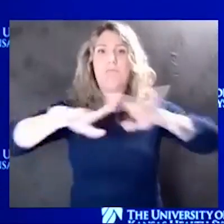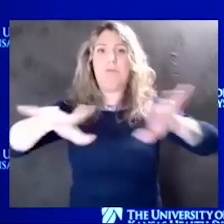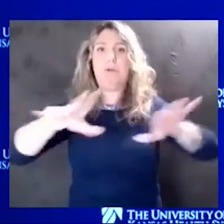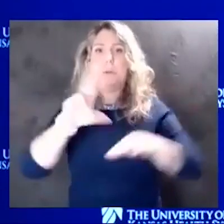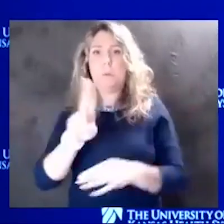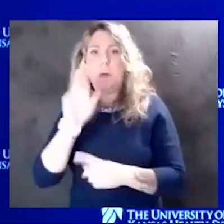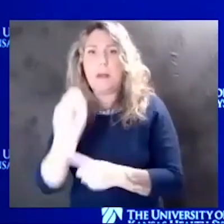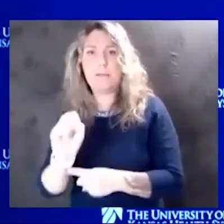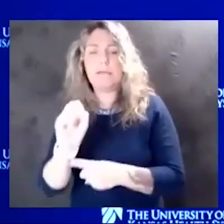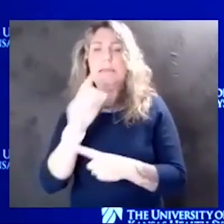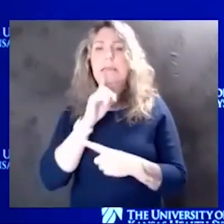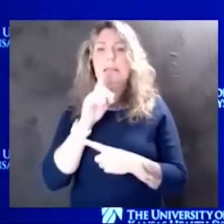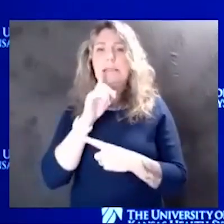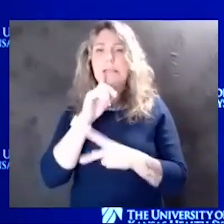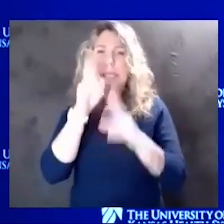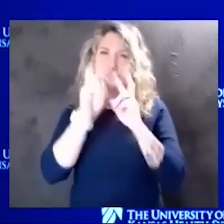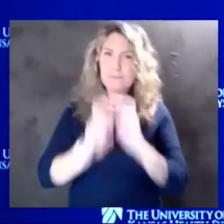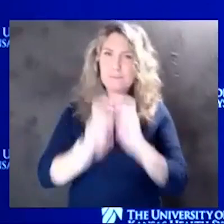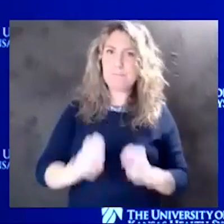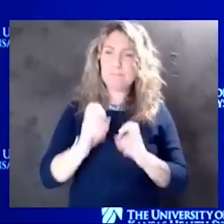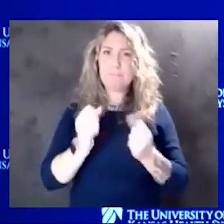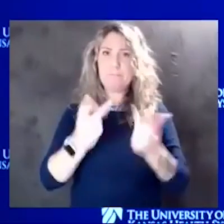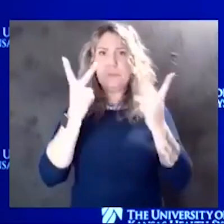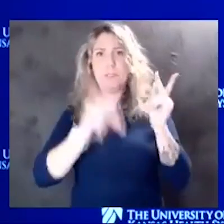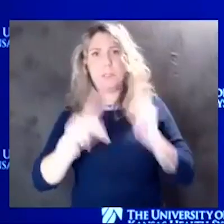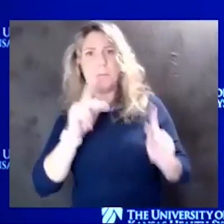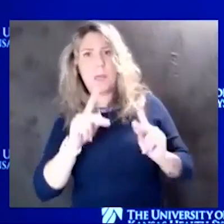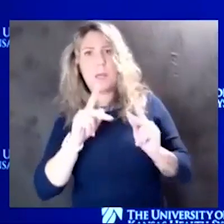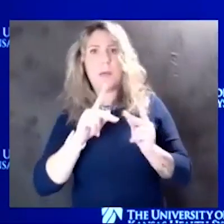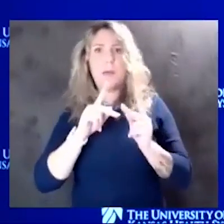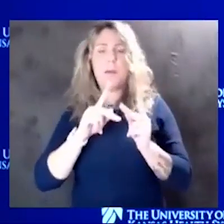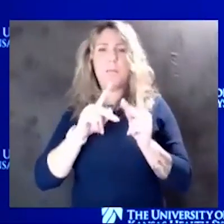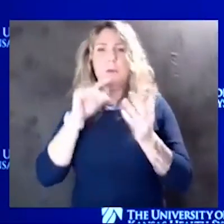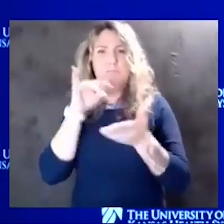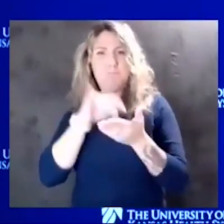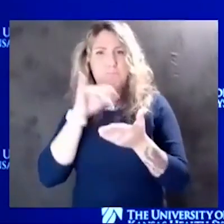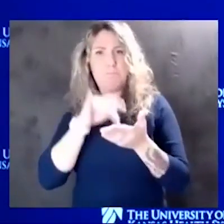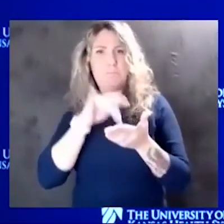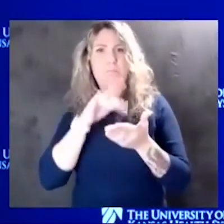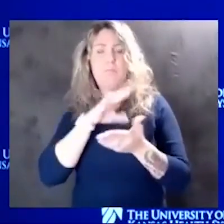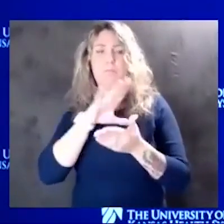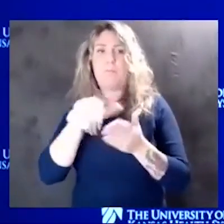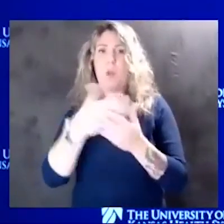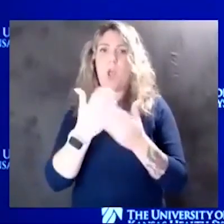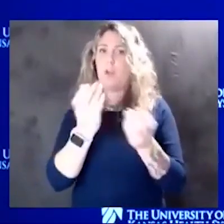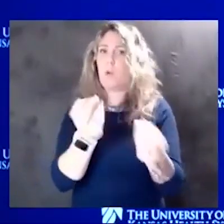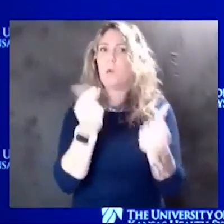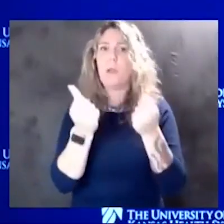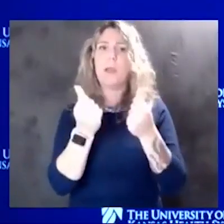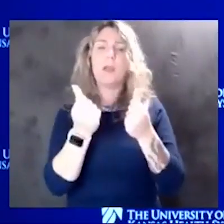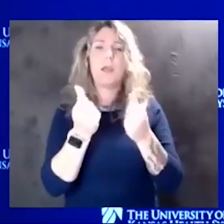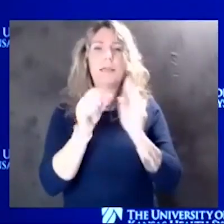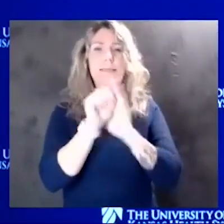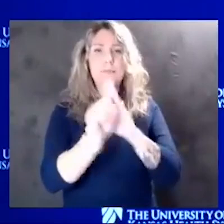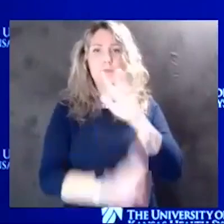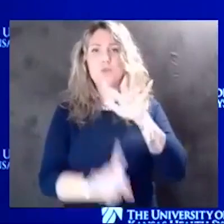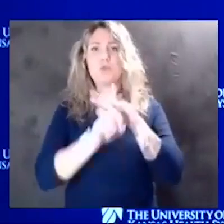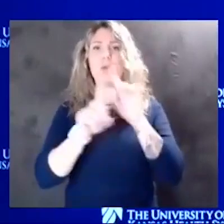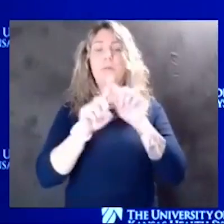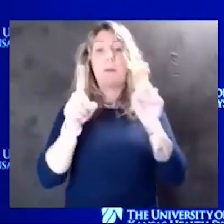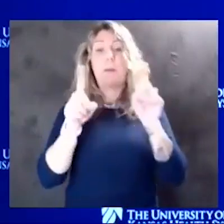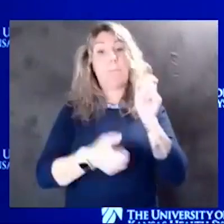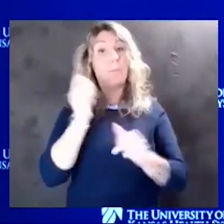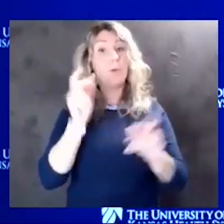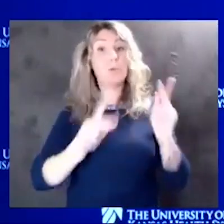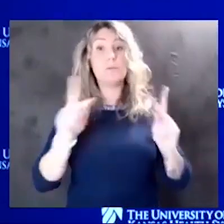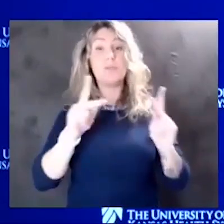at quite a few people, and they had a pretty quick onset of symptoms, but the majority of those people were at that 5 to